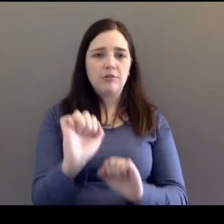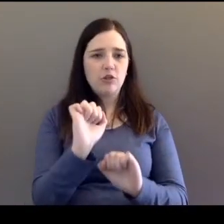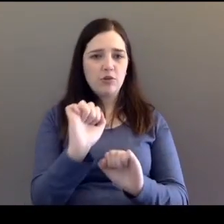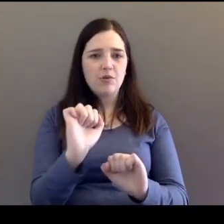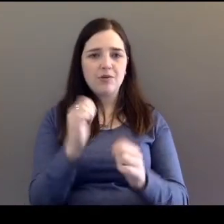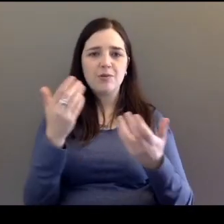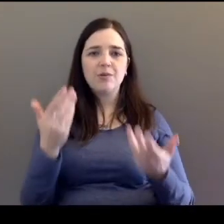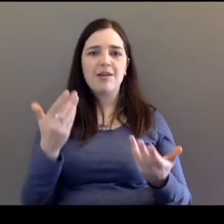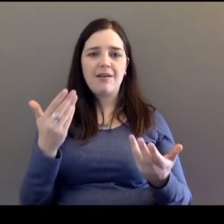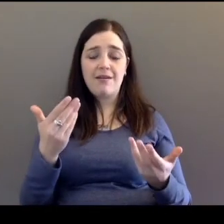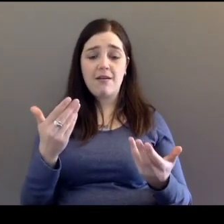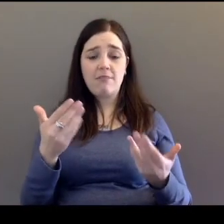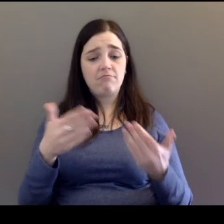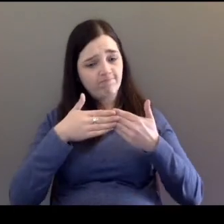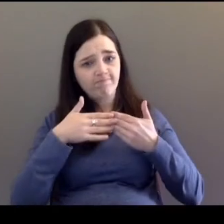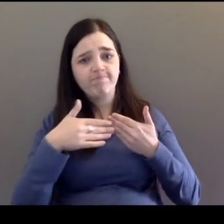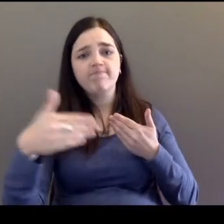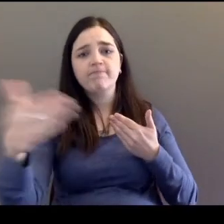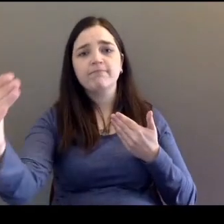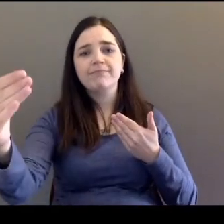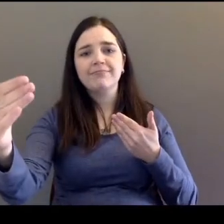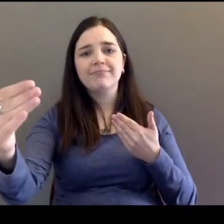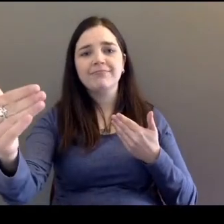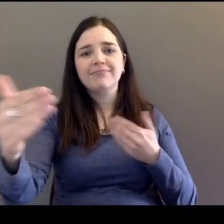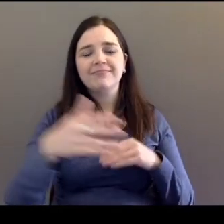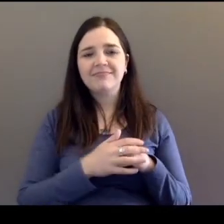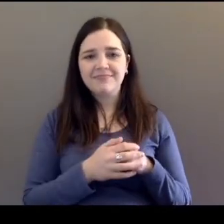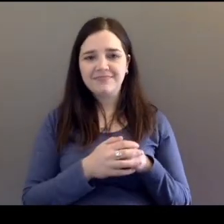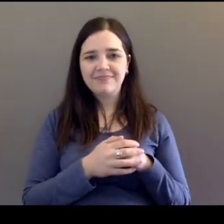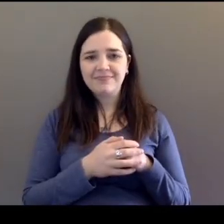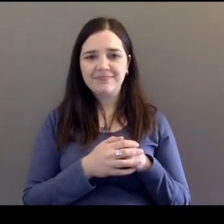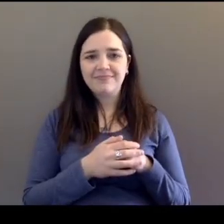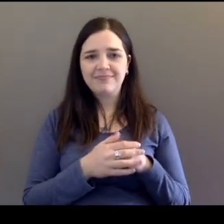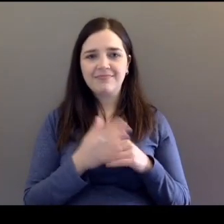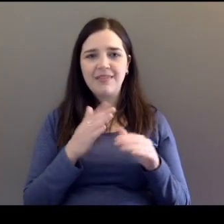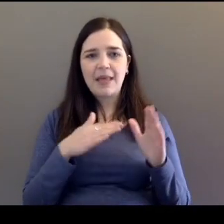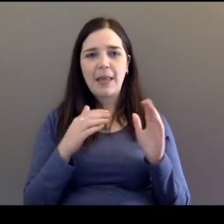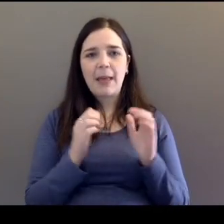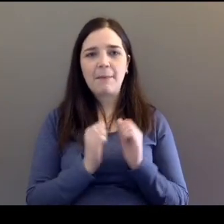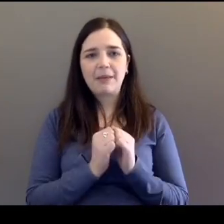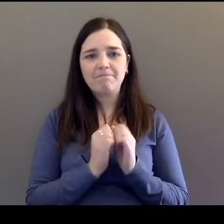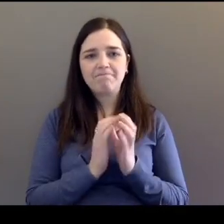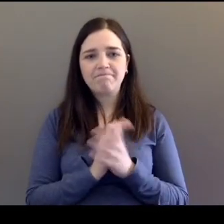this day and in all the days that come. Amen.